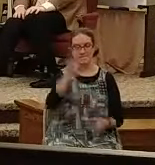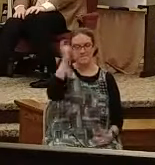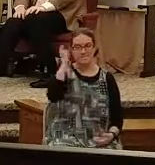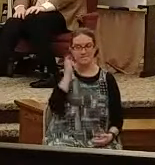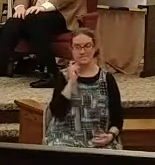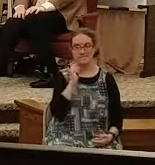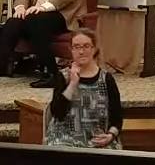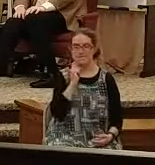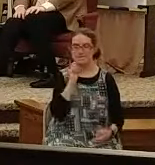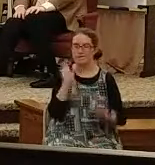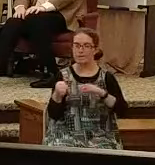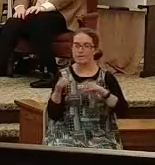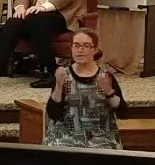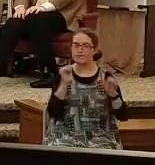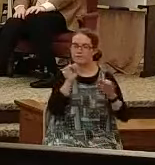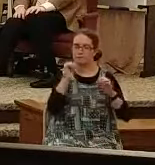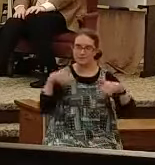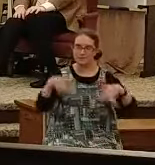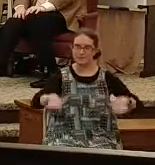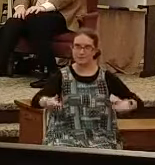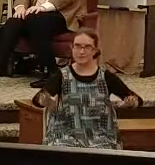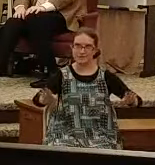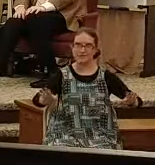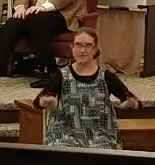Because we don't yield to that stuff.